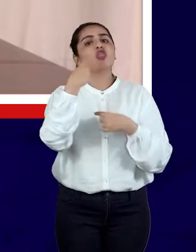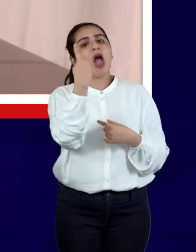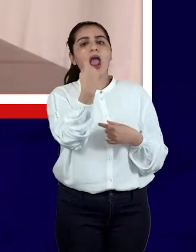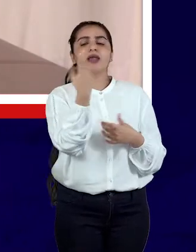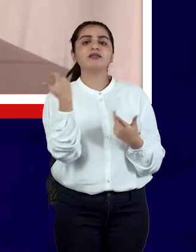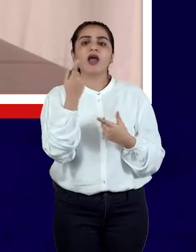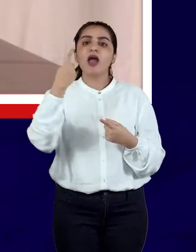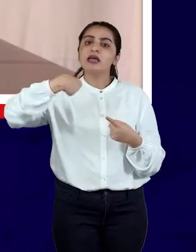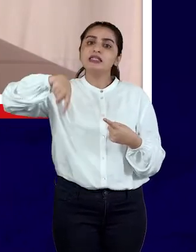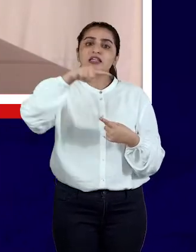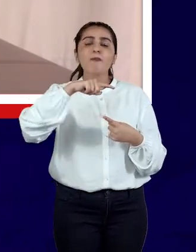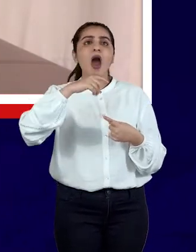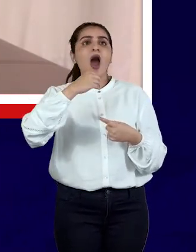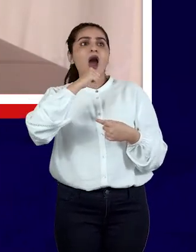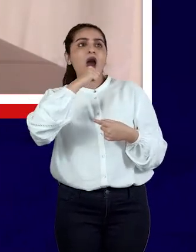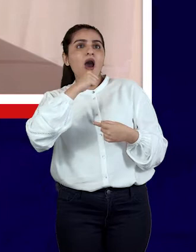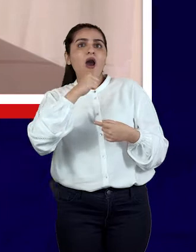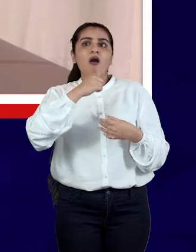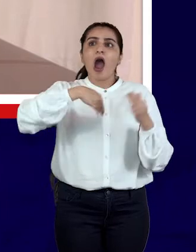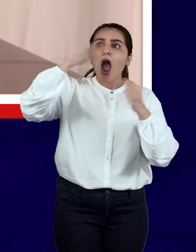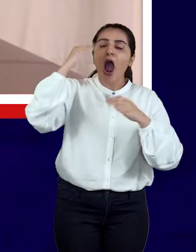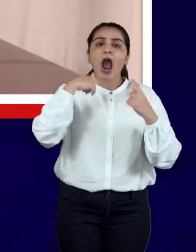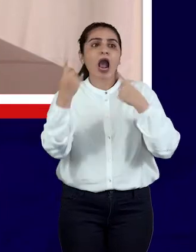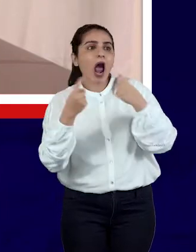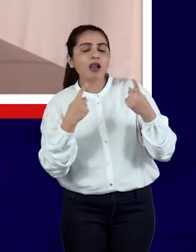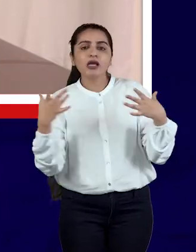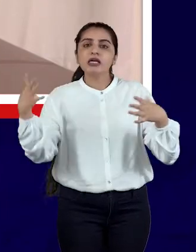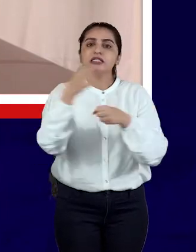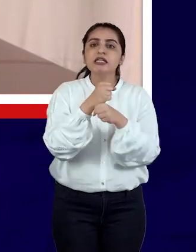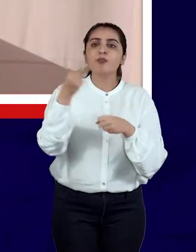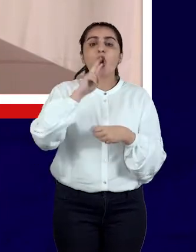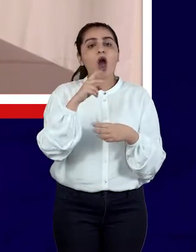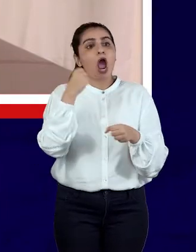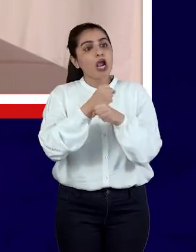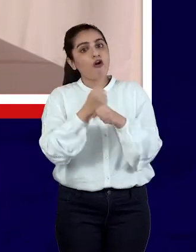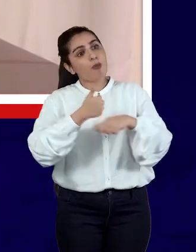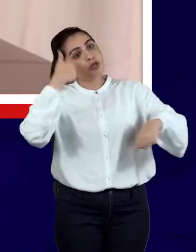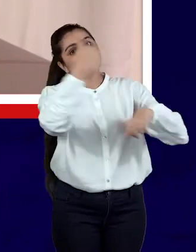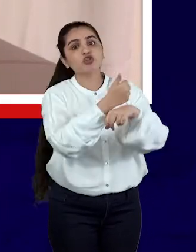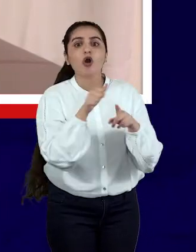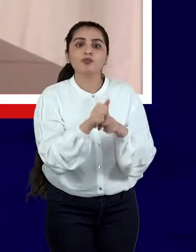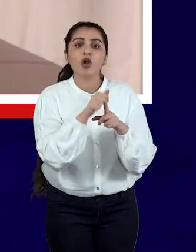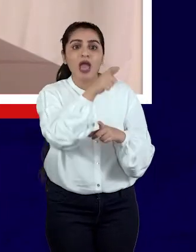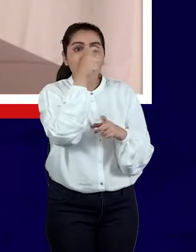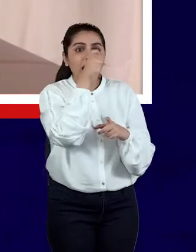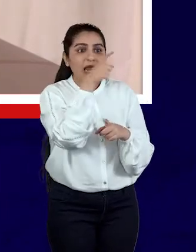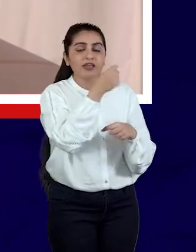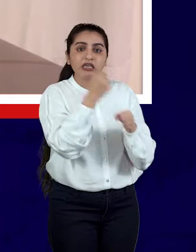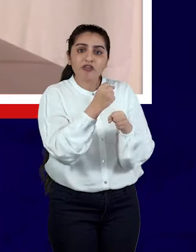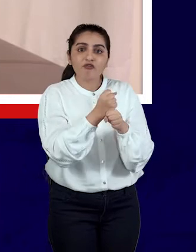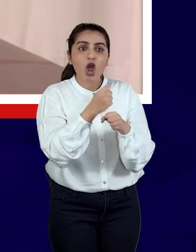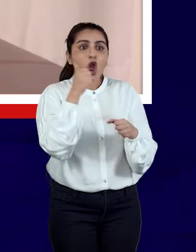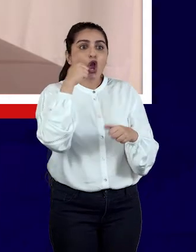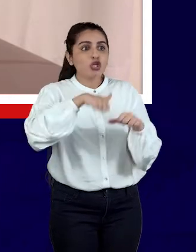advice. All of your aging uncles and aunties will tell you, apply for a government job. Canadian government jobs are the way to